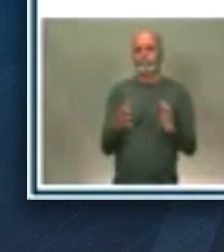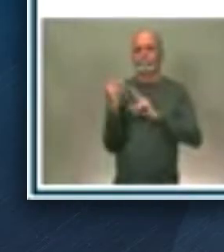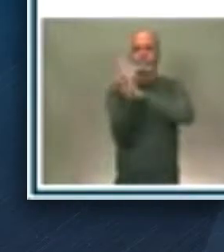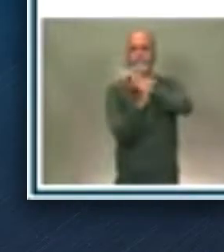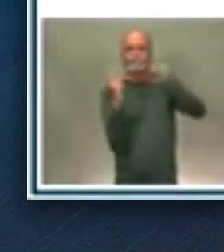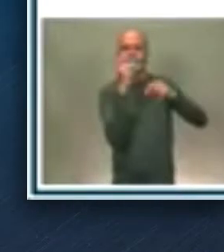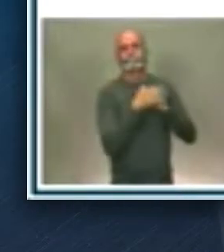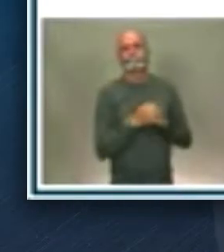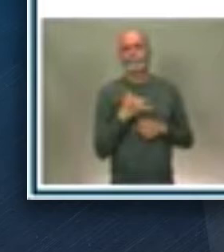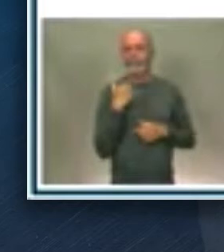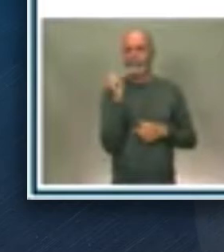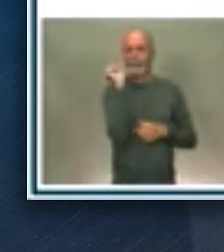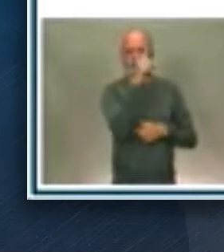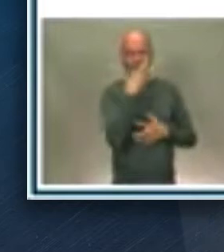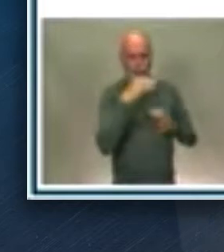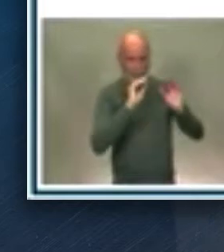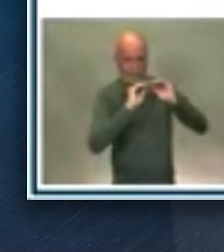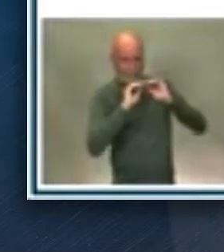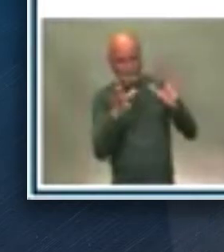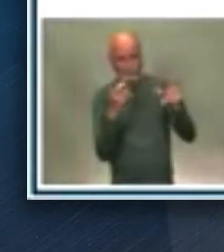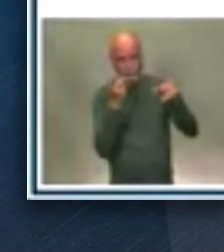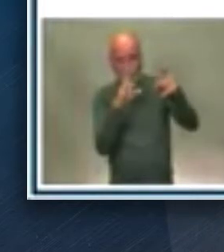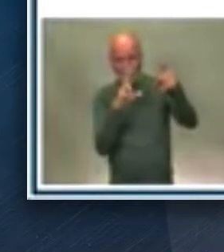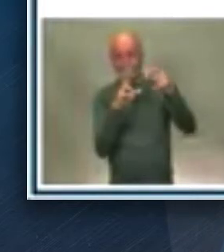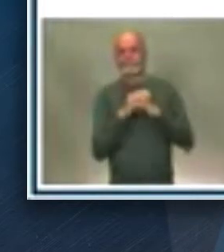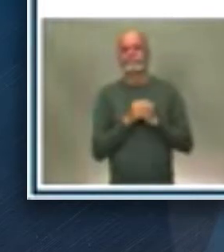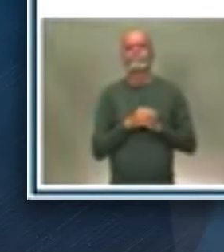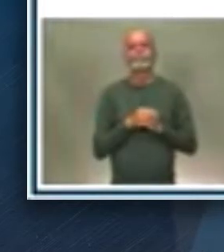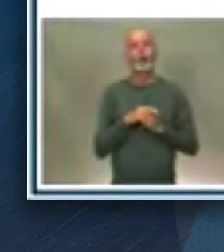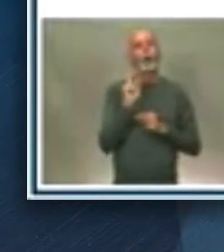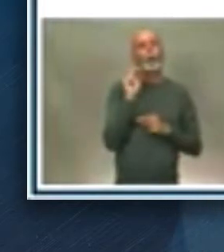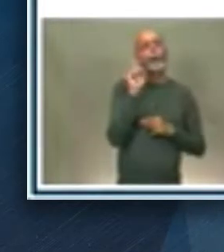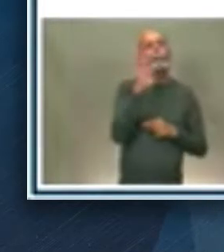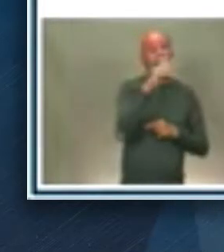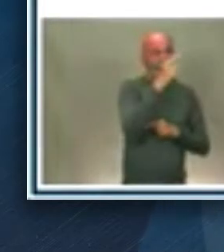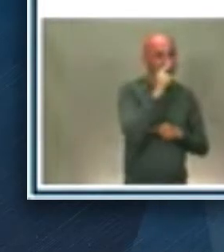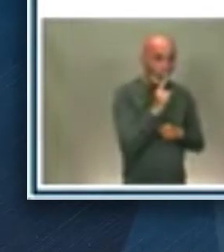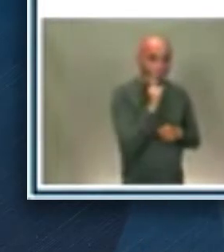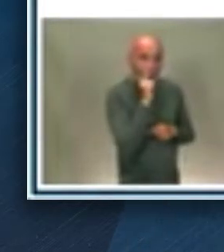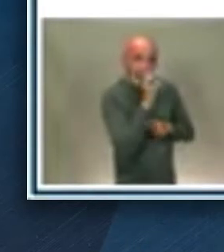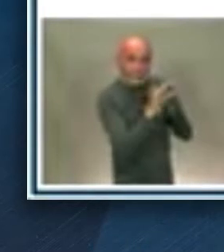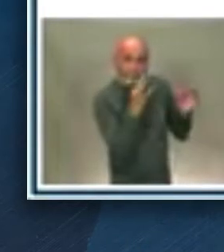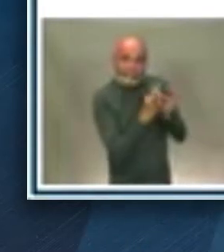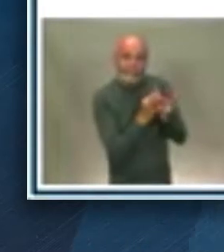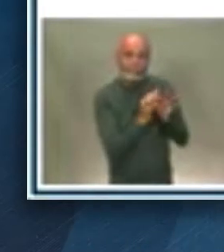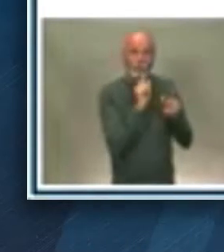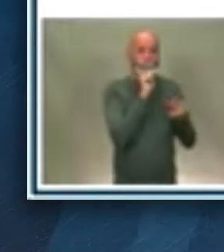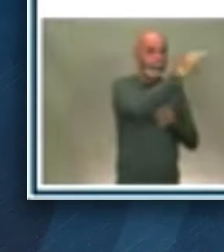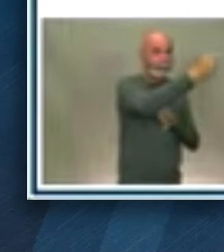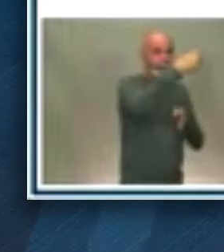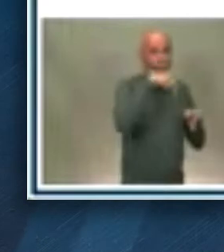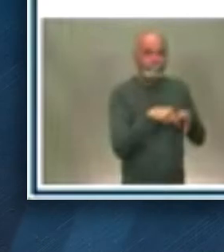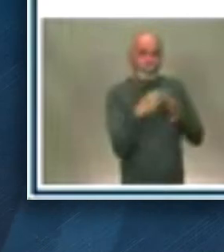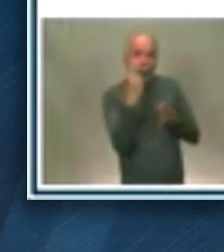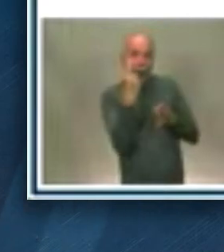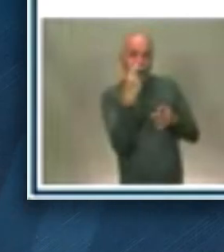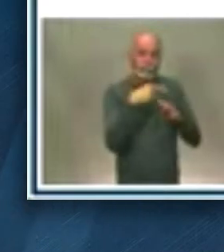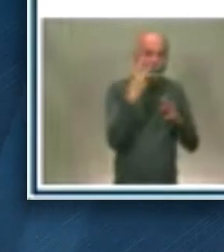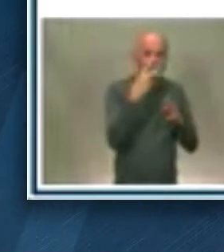you clarify again the amount of testing required for New Brunswick and travelers from the rest of Canada for one dose and for no doses?